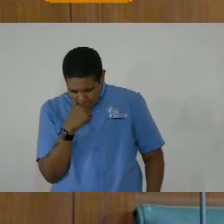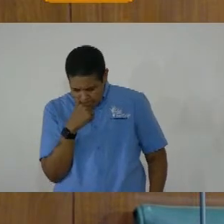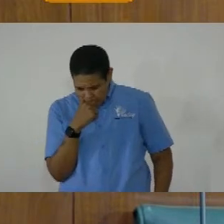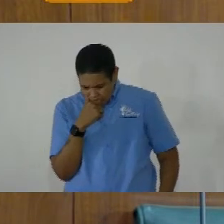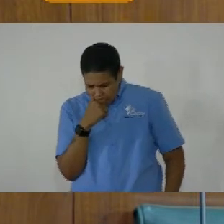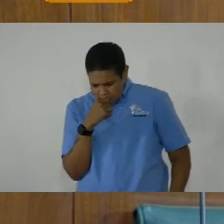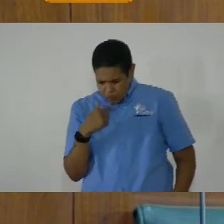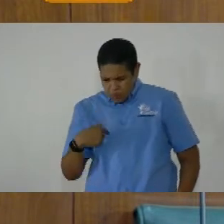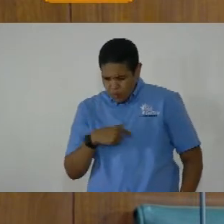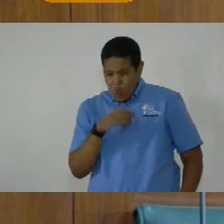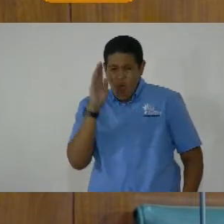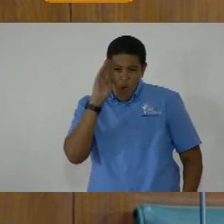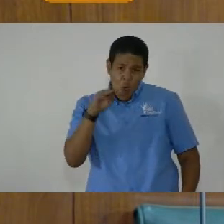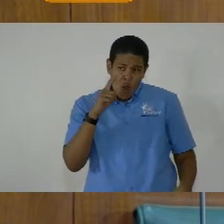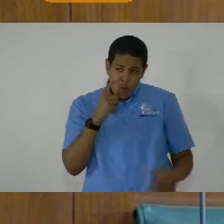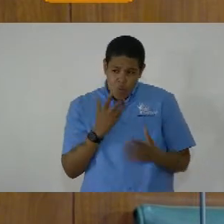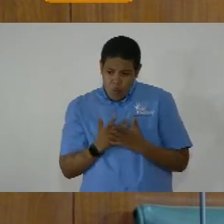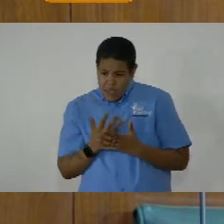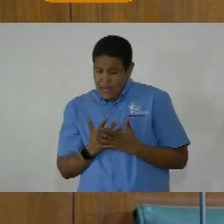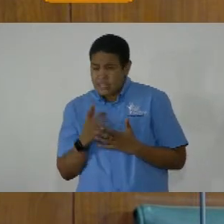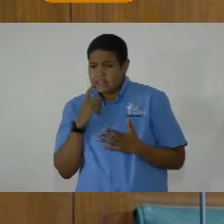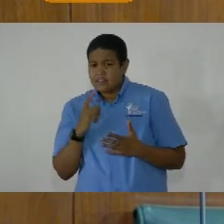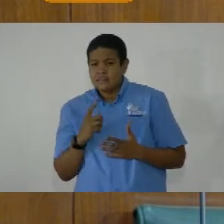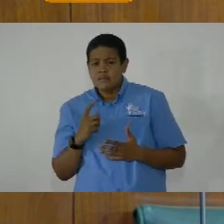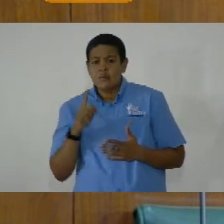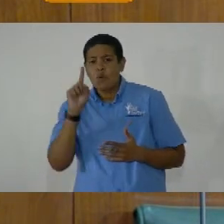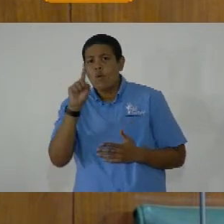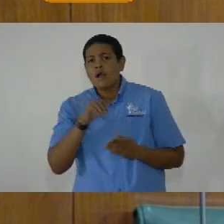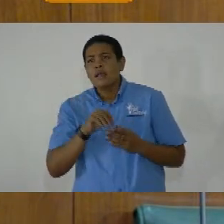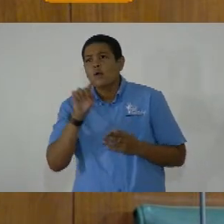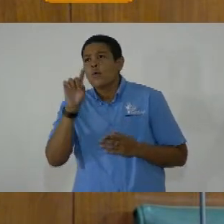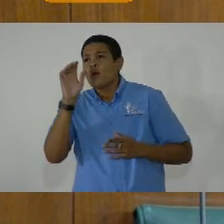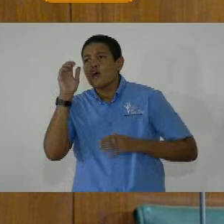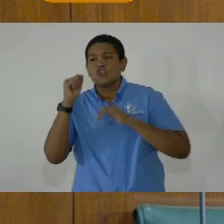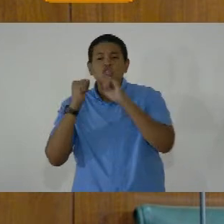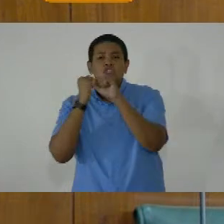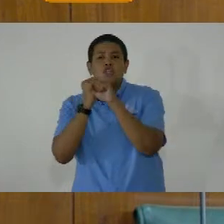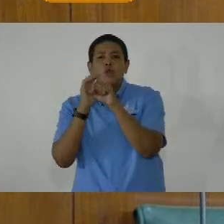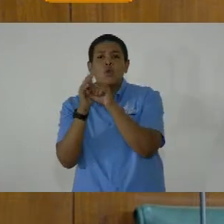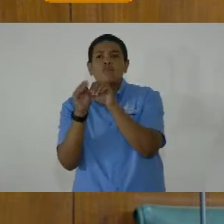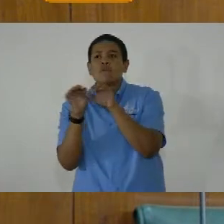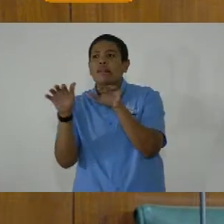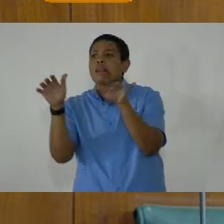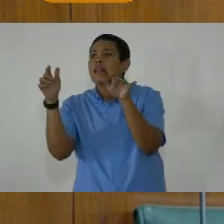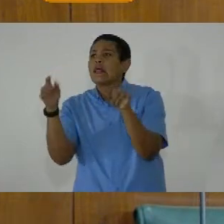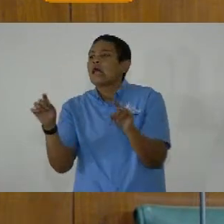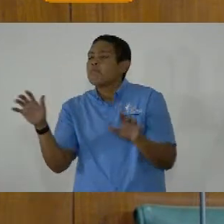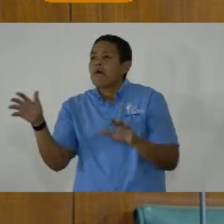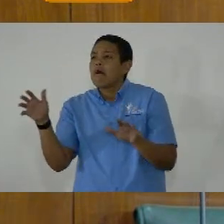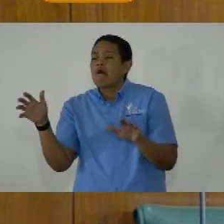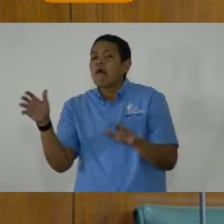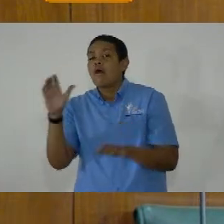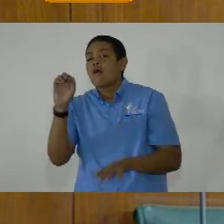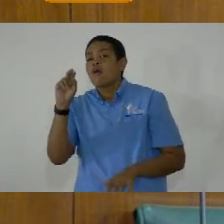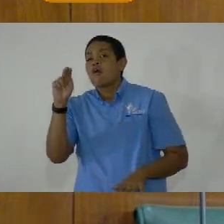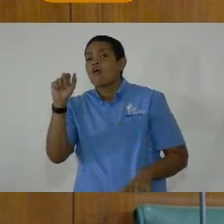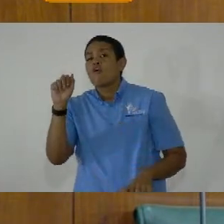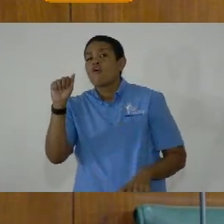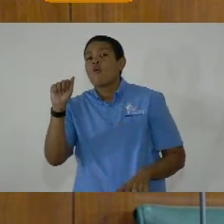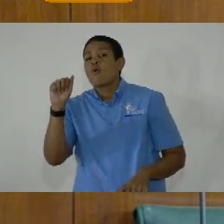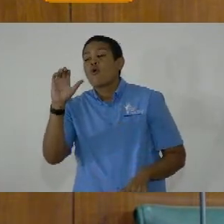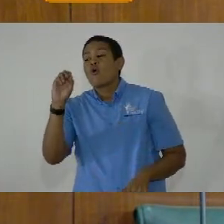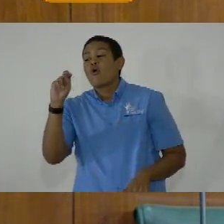We have all been witness to a 1 in a 100-year pandemic caused by the coronavirus,